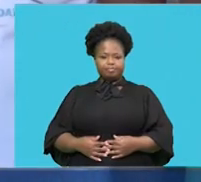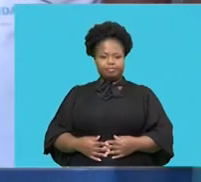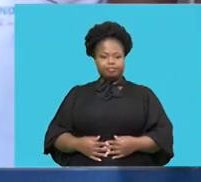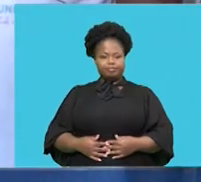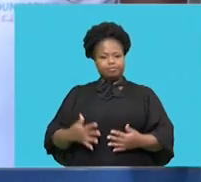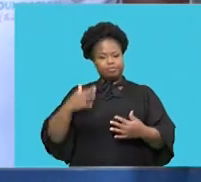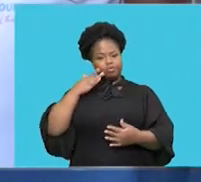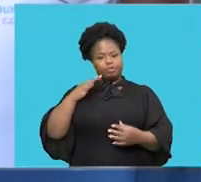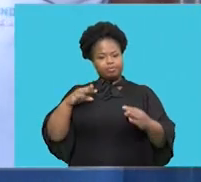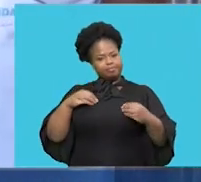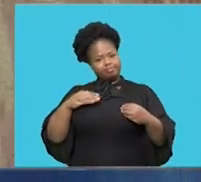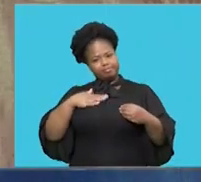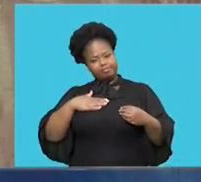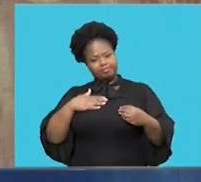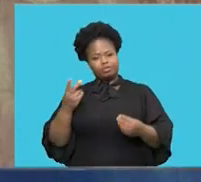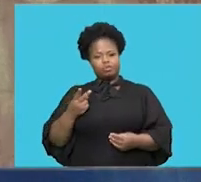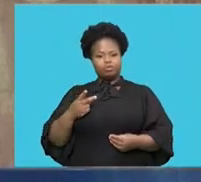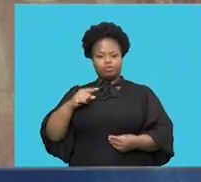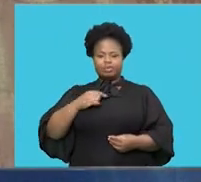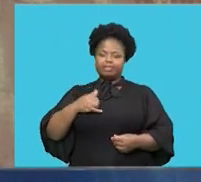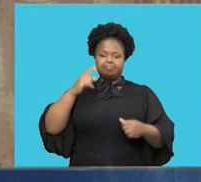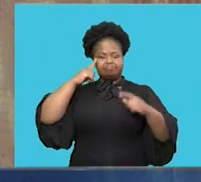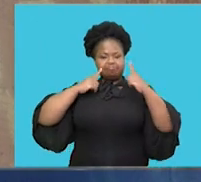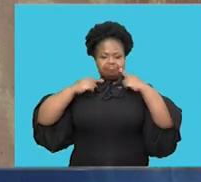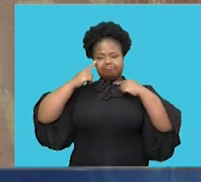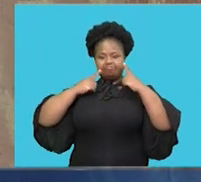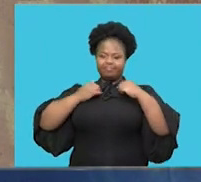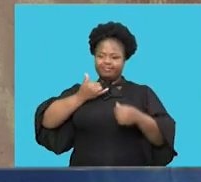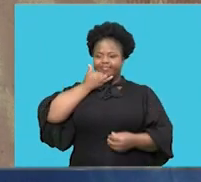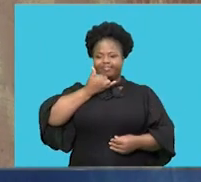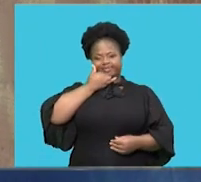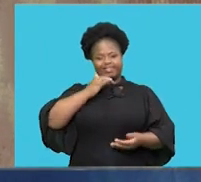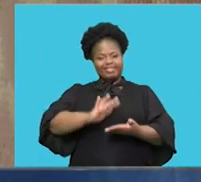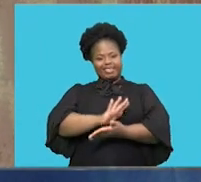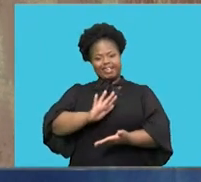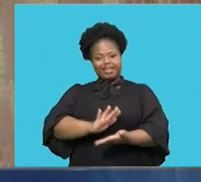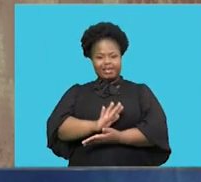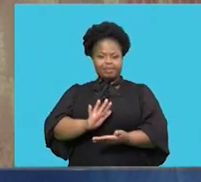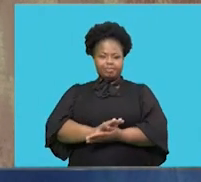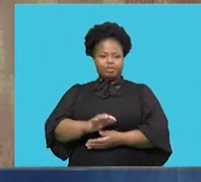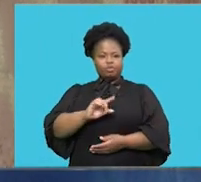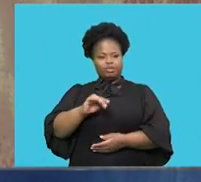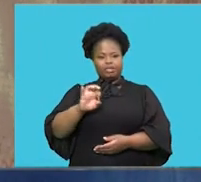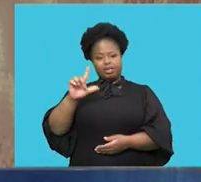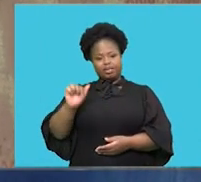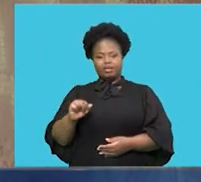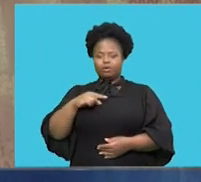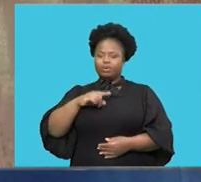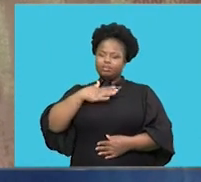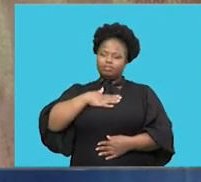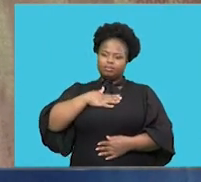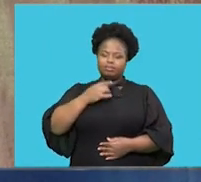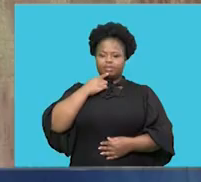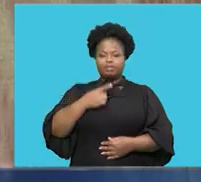Kamohelong ya nehelo ena dikeledi tsa lethabo di ile tsa keleketla marameng a Zwedela moo mantswe a fetisitseng